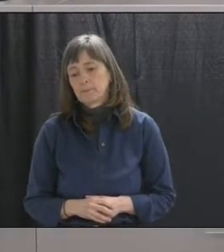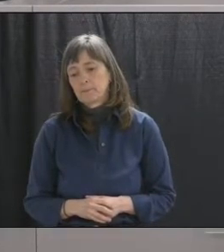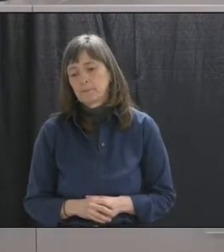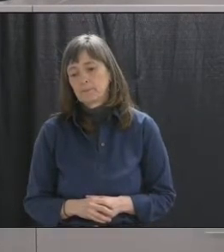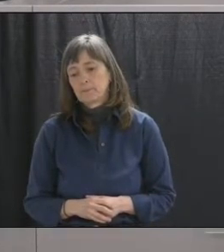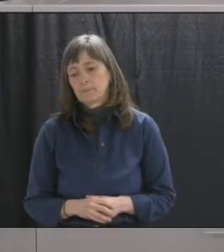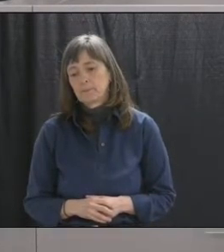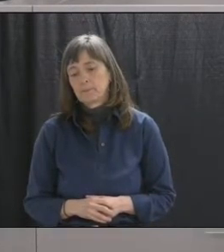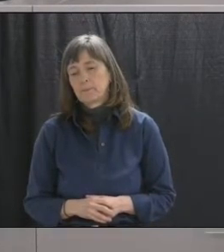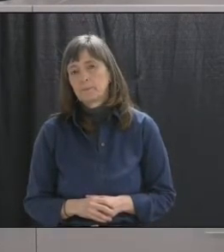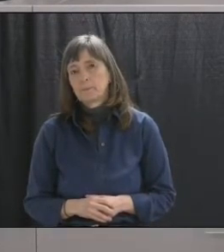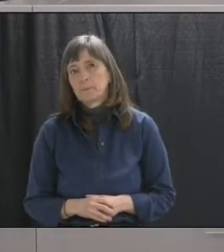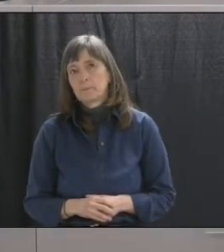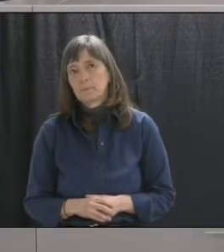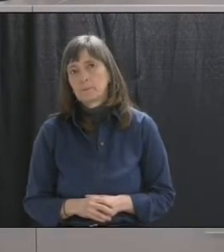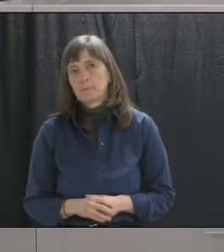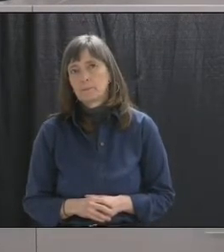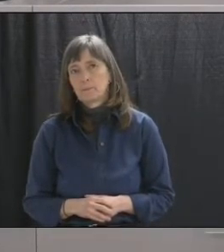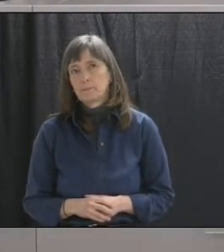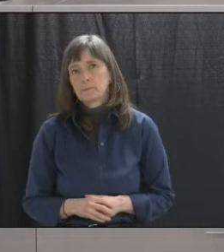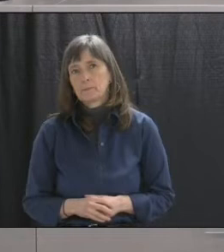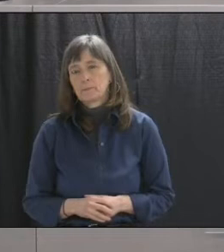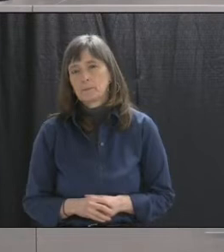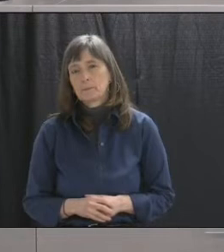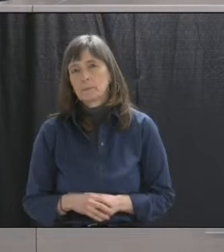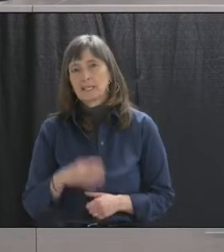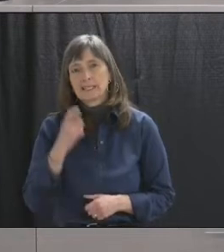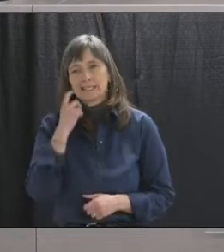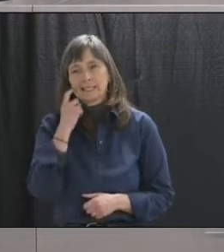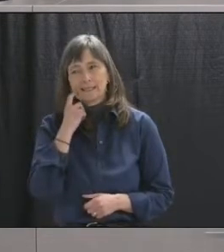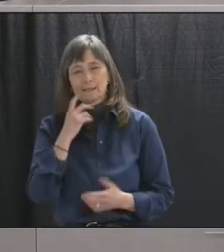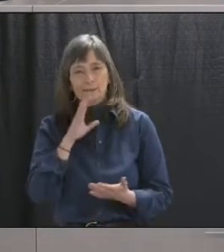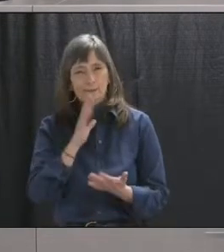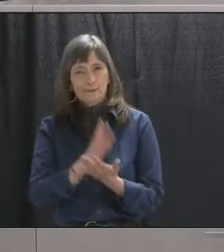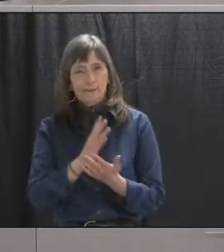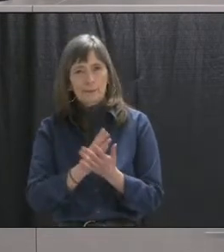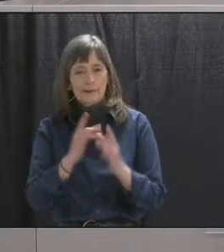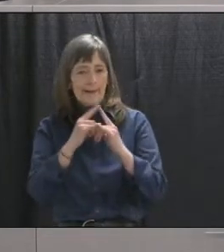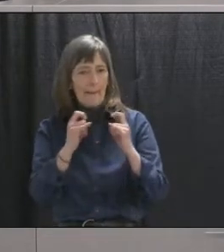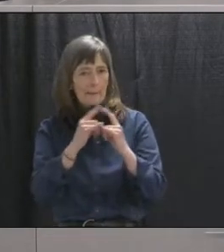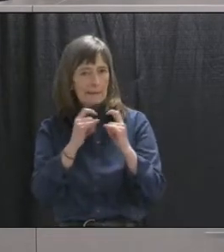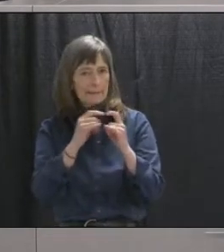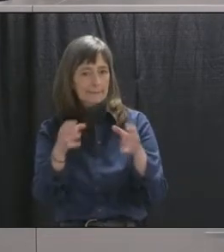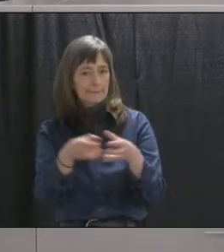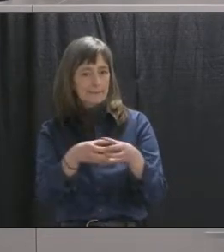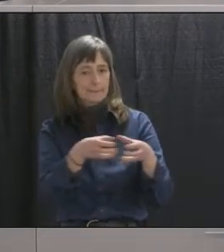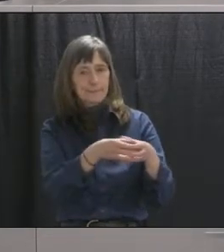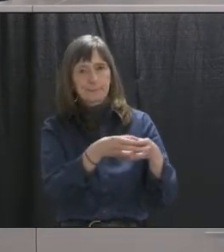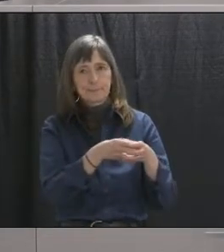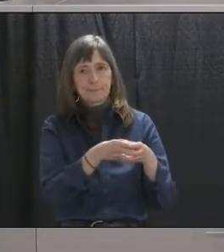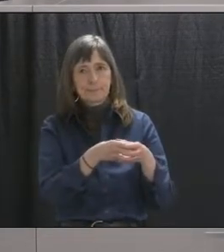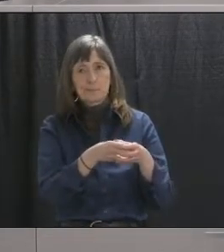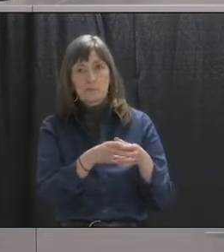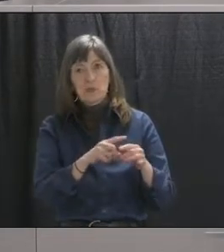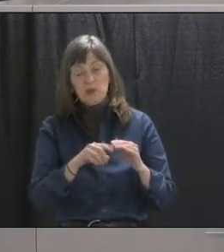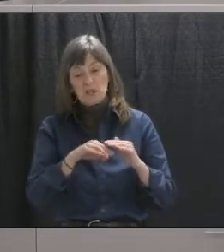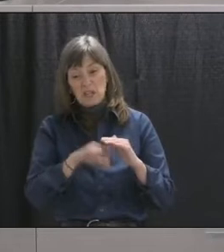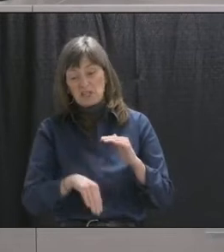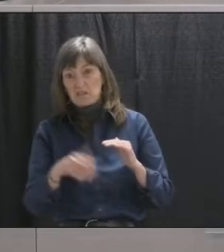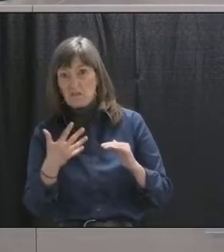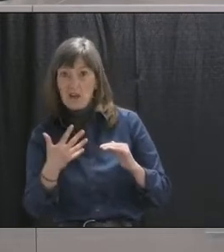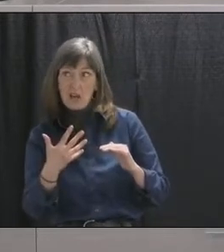Dr. Haggie, you mentioned some concern about people, for example, gathering at the cabin. Technically, though, if it's a group of fewer than 5 people, they're